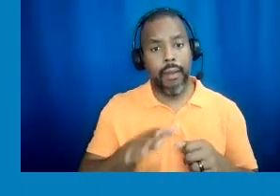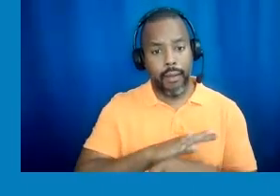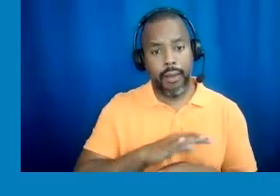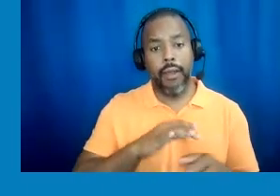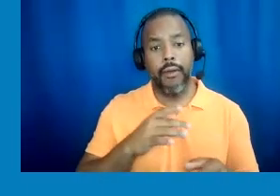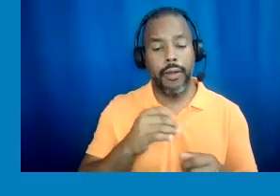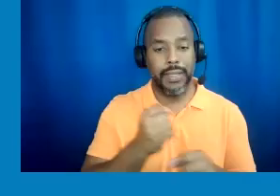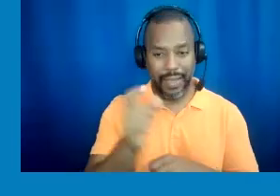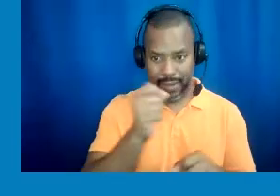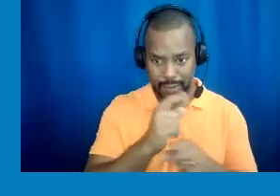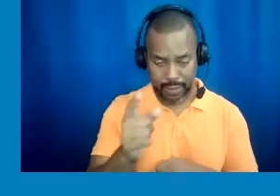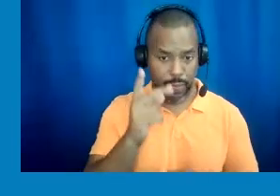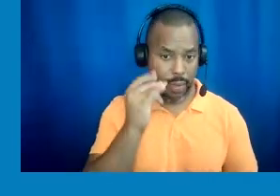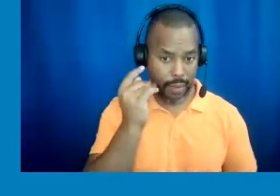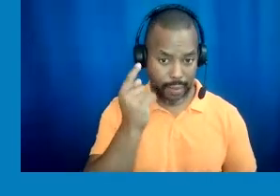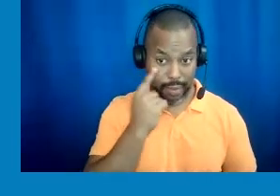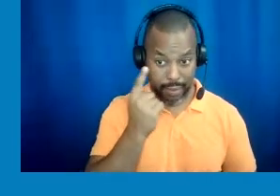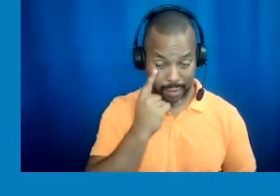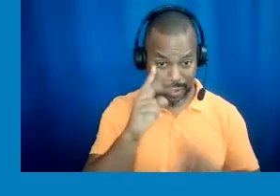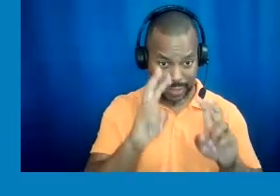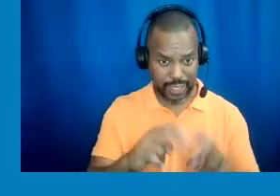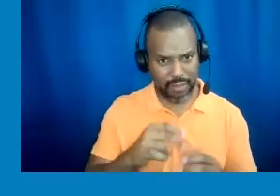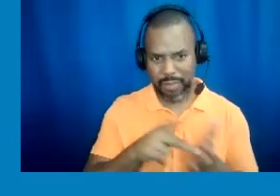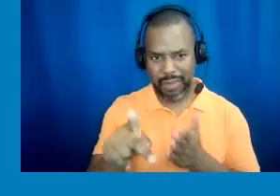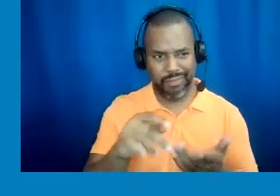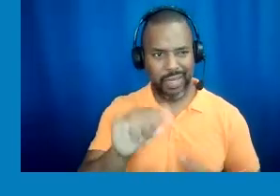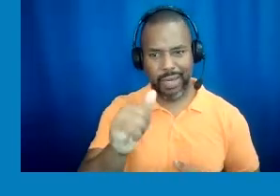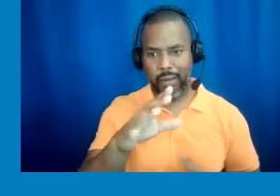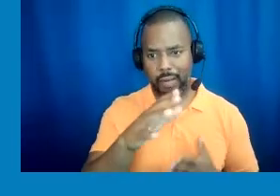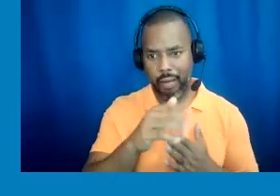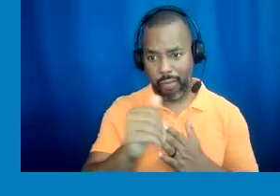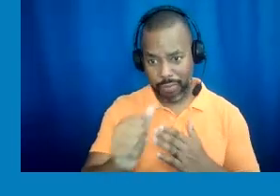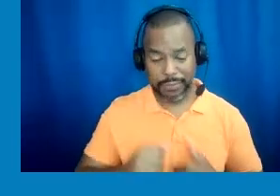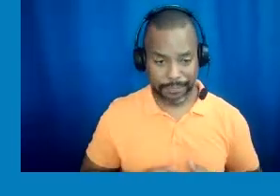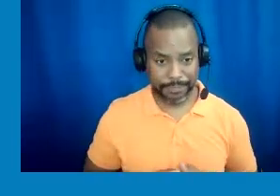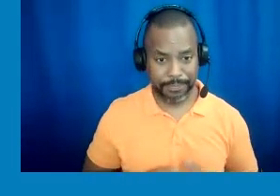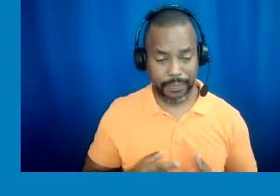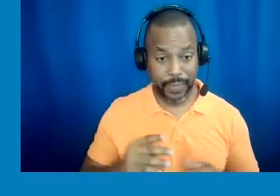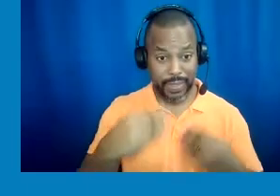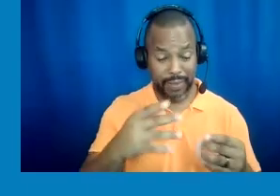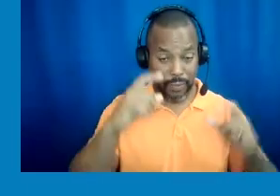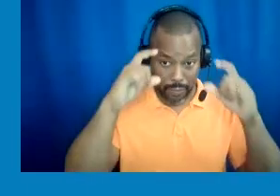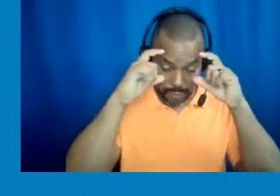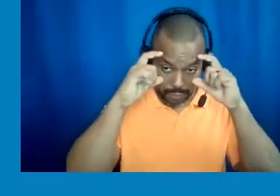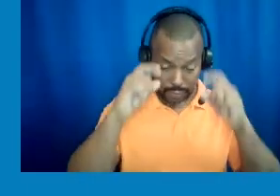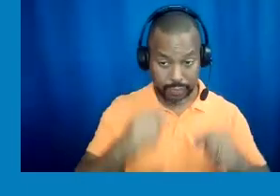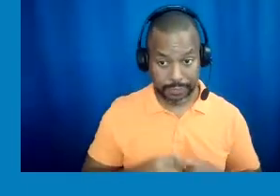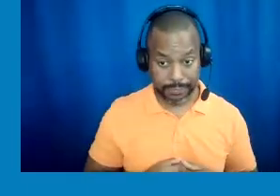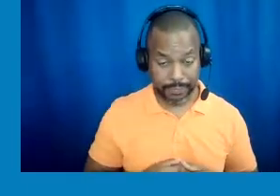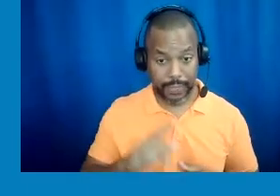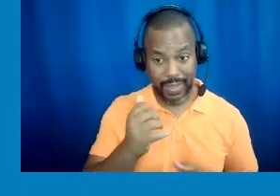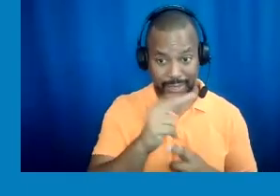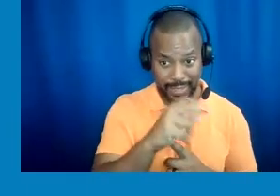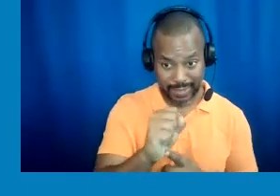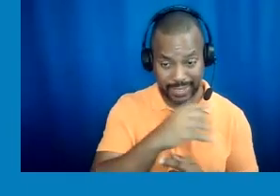every year from your date of service. It's a $10 copay. Your benefit gives you glasses, which is frames and lenses. You do have